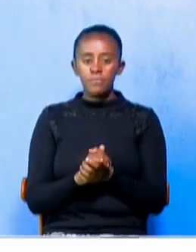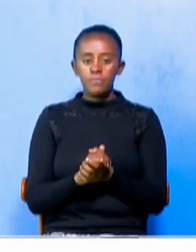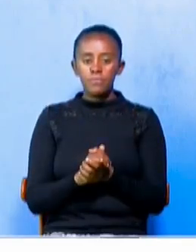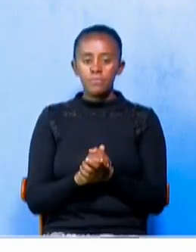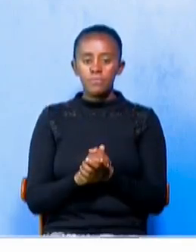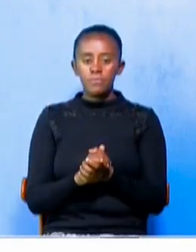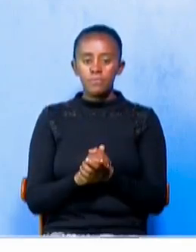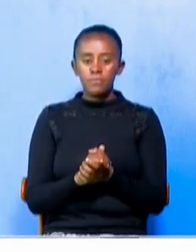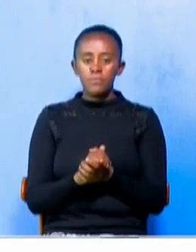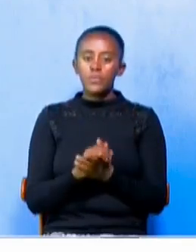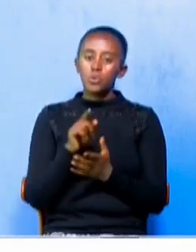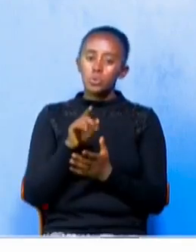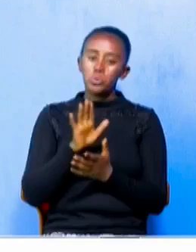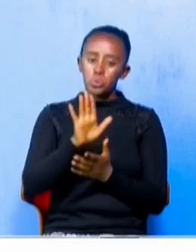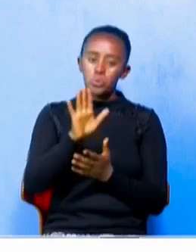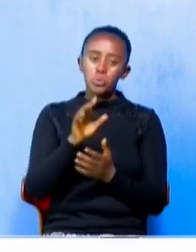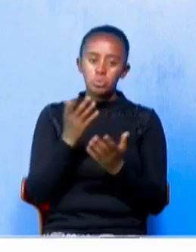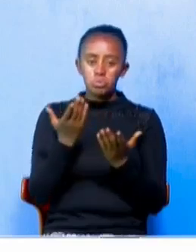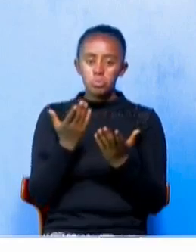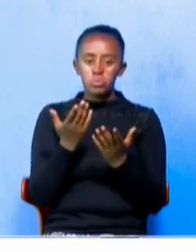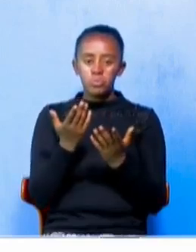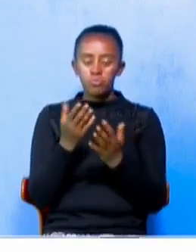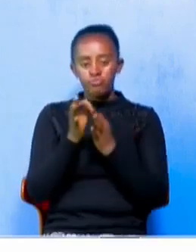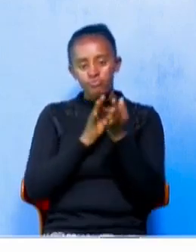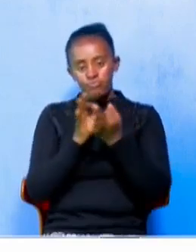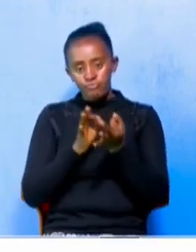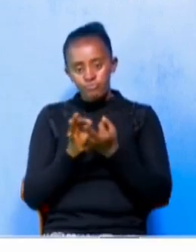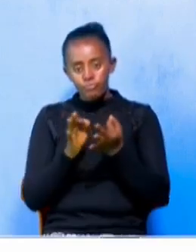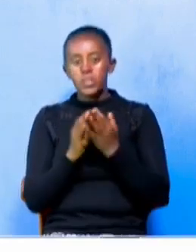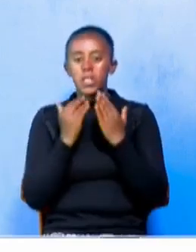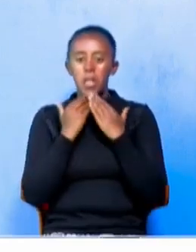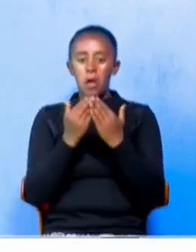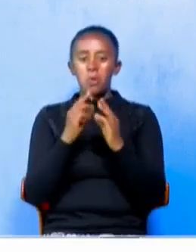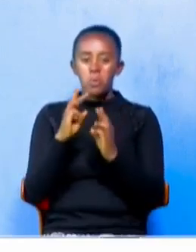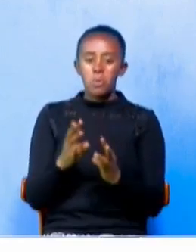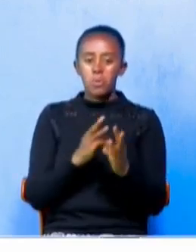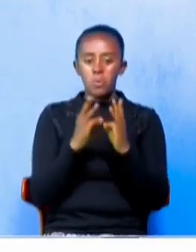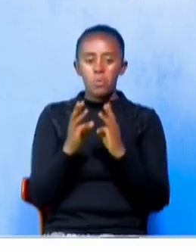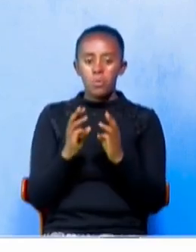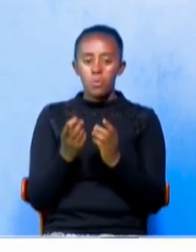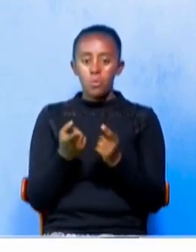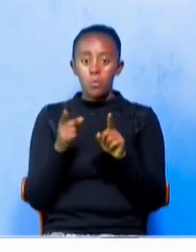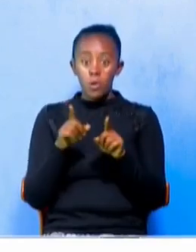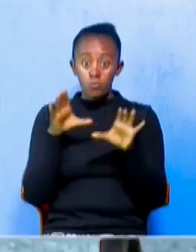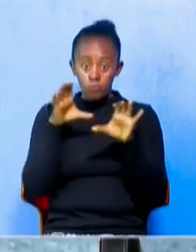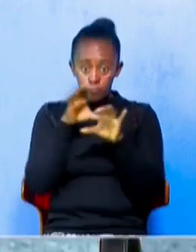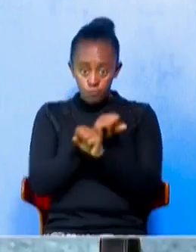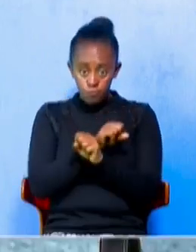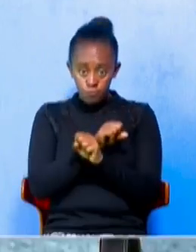to you. These are some of the expressions you have to be familiar while you are closing.